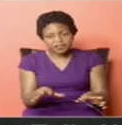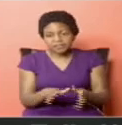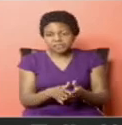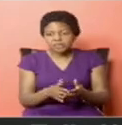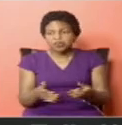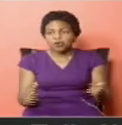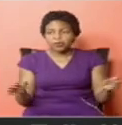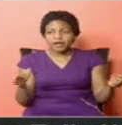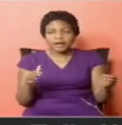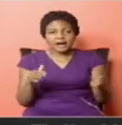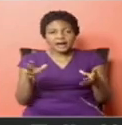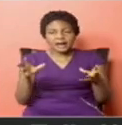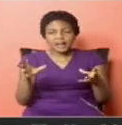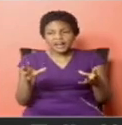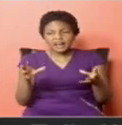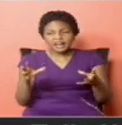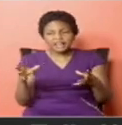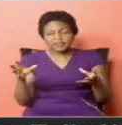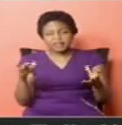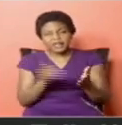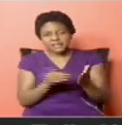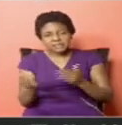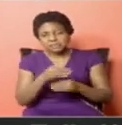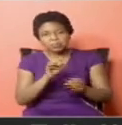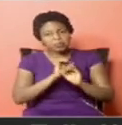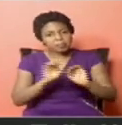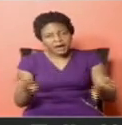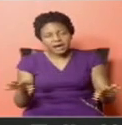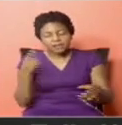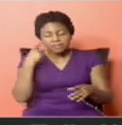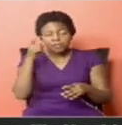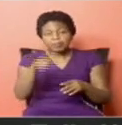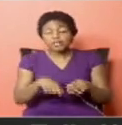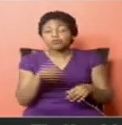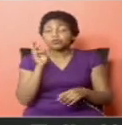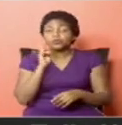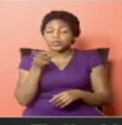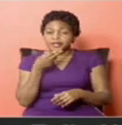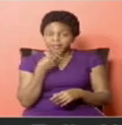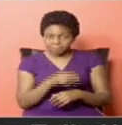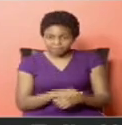were totally inaccessible for people who are deaf.